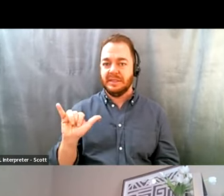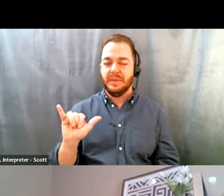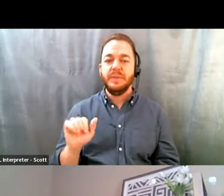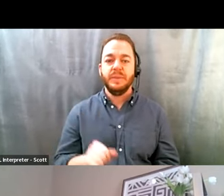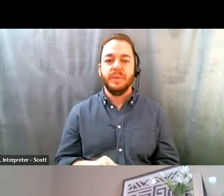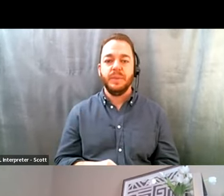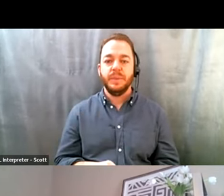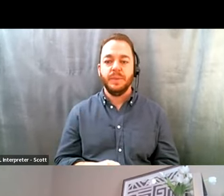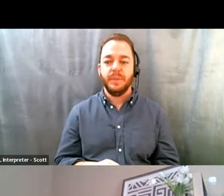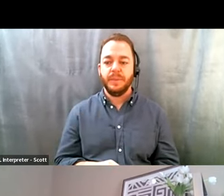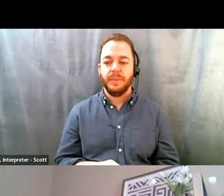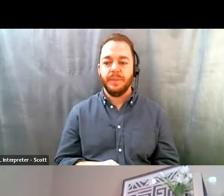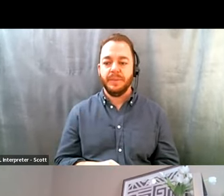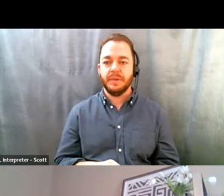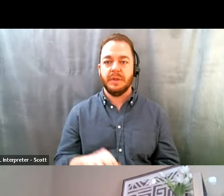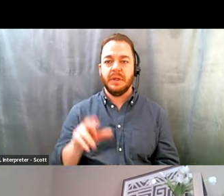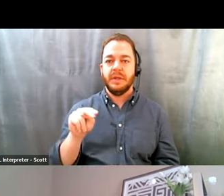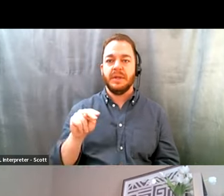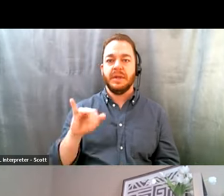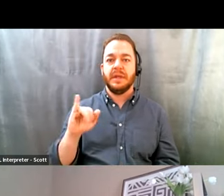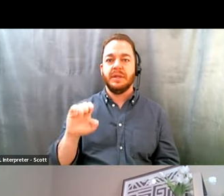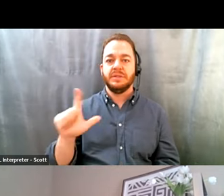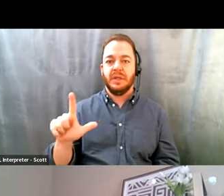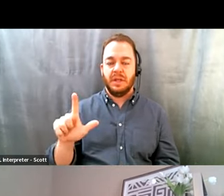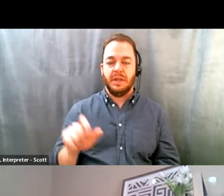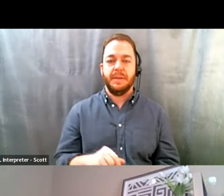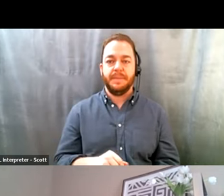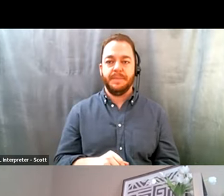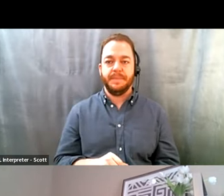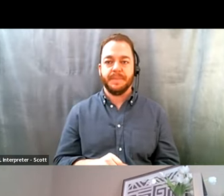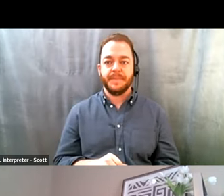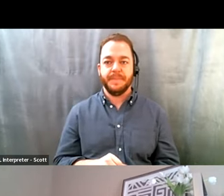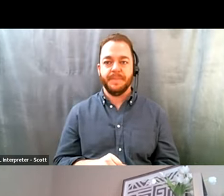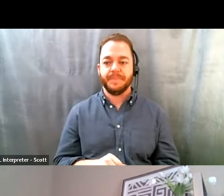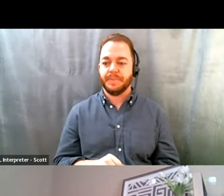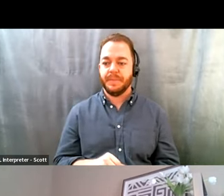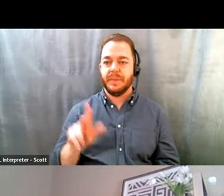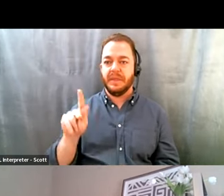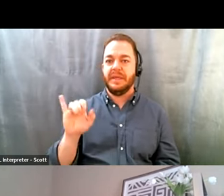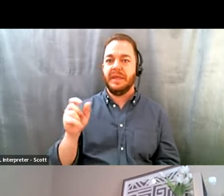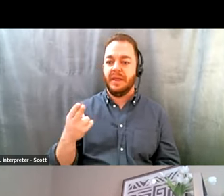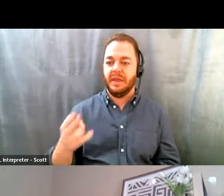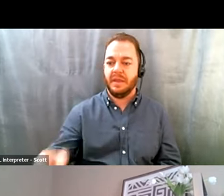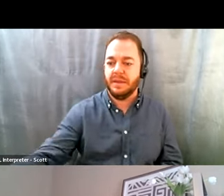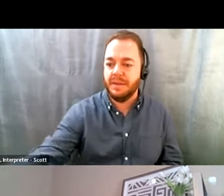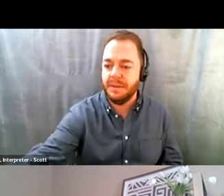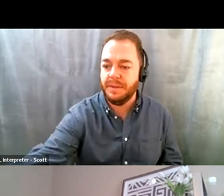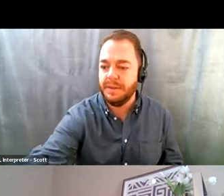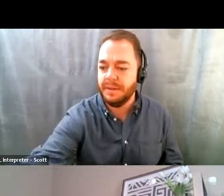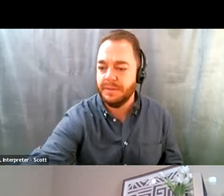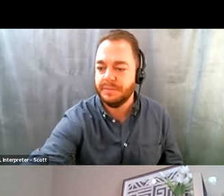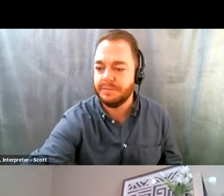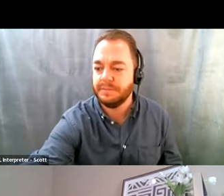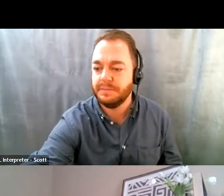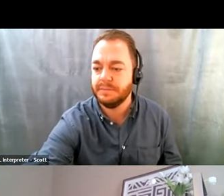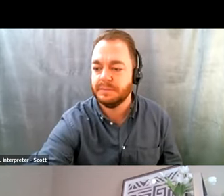Stacy. Nigel. See Nigel. Then we have Keith. Aquí. Muy